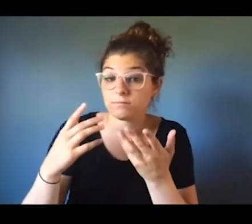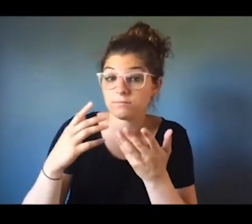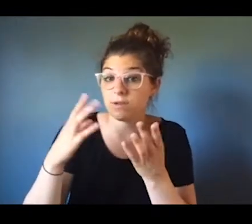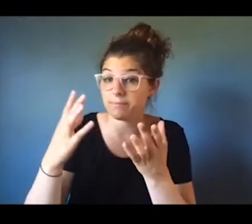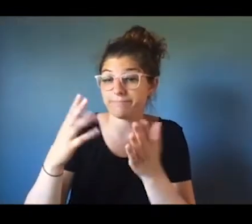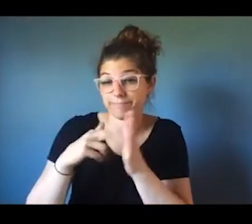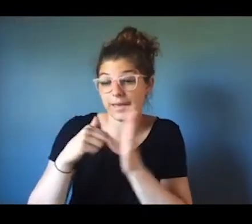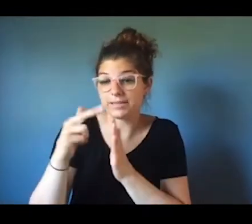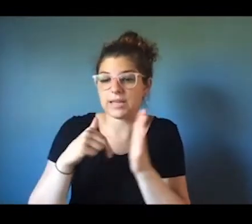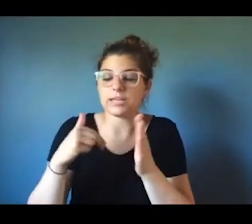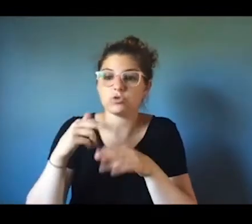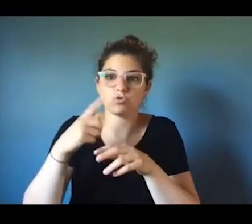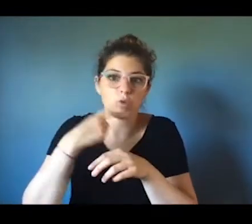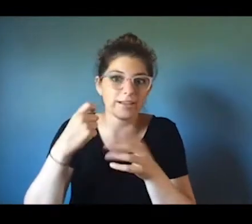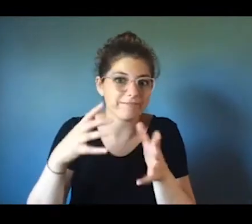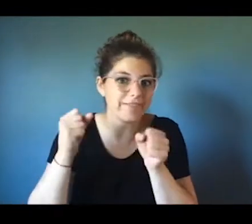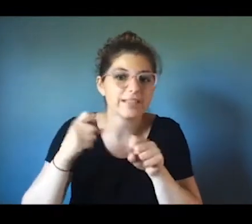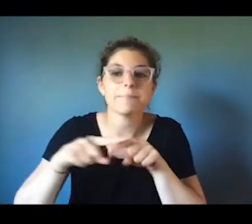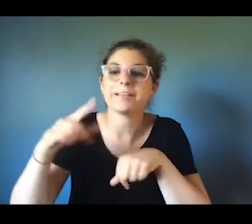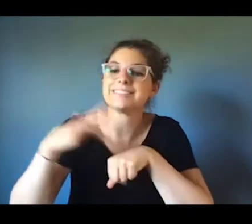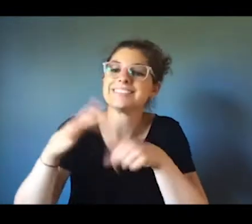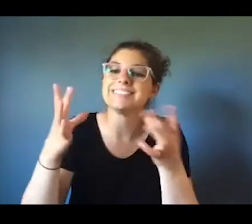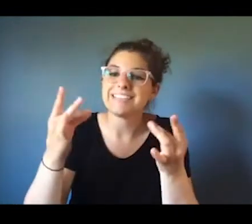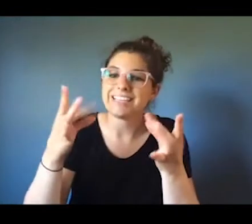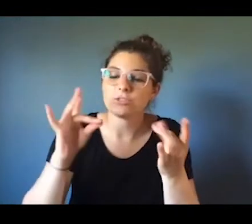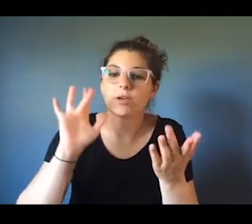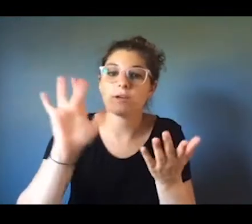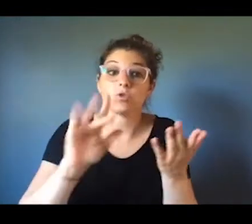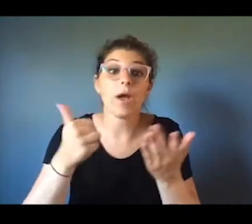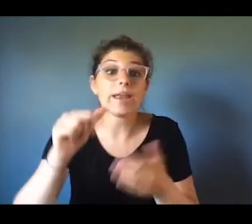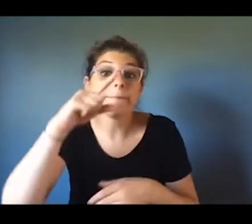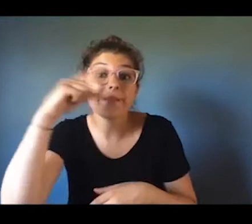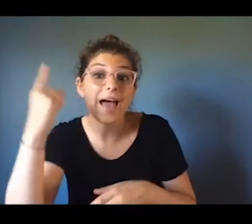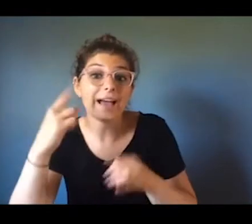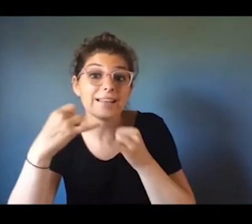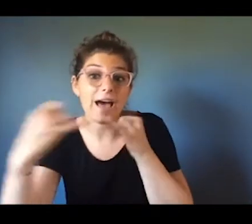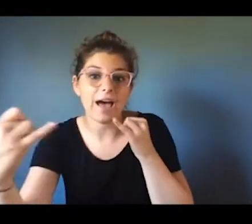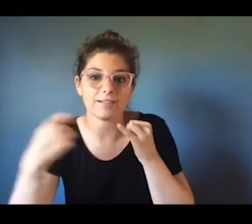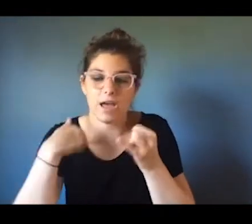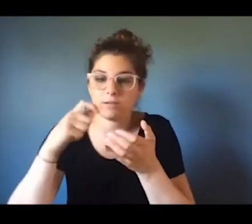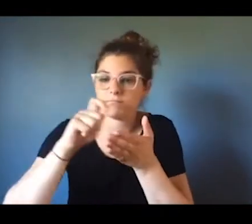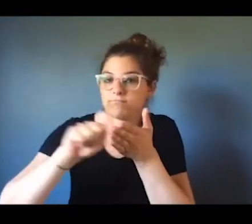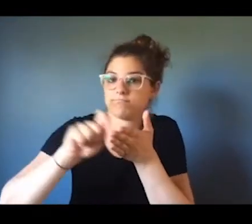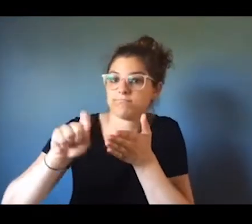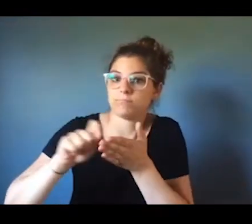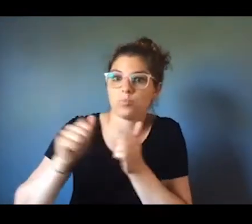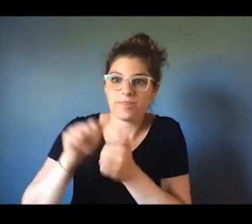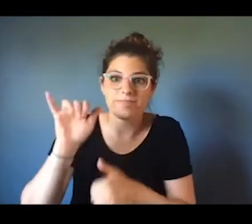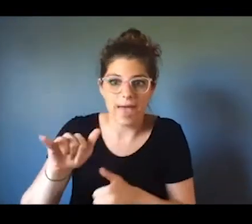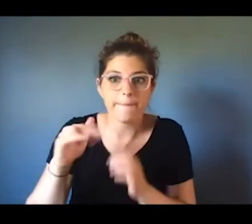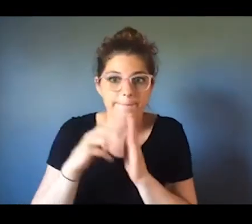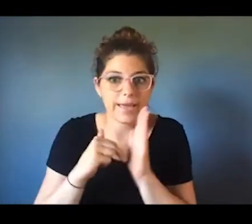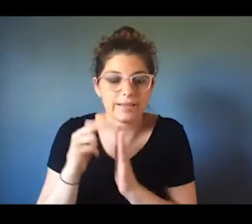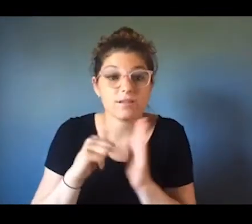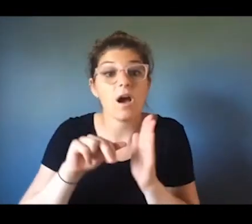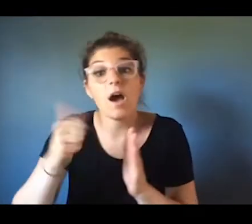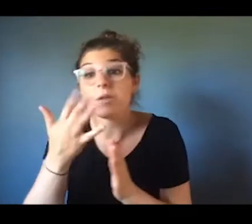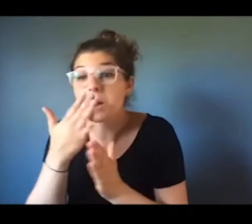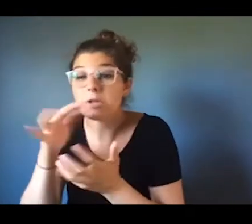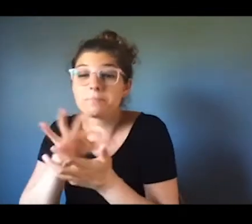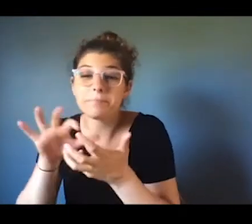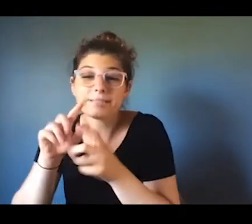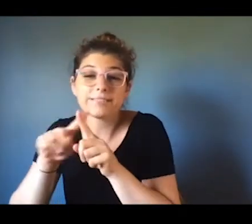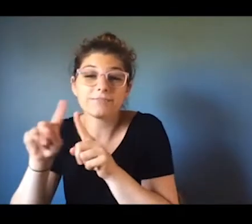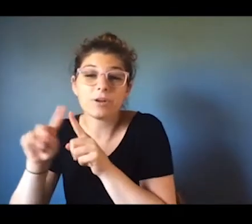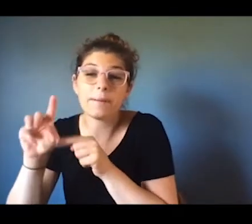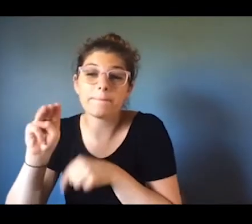black paint that I can touch and feel, and it dries really fast. So anywhere that you see the black lines, I draw with that paint. And